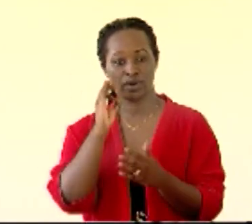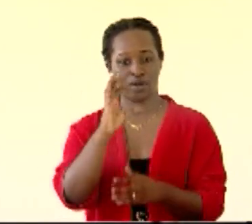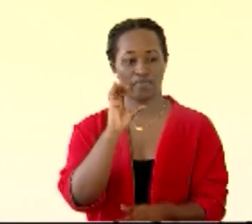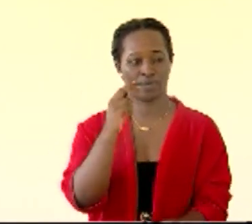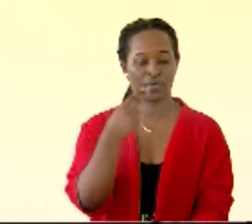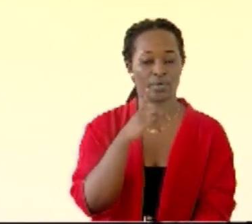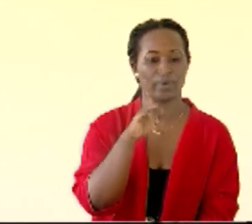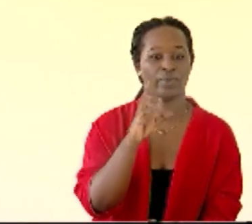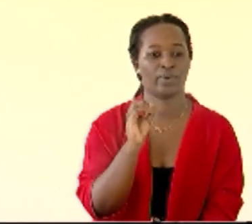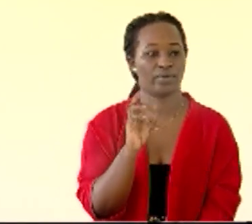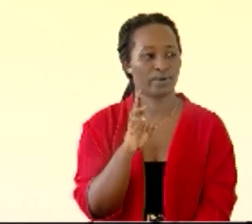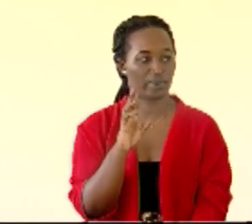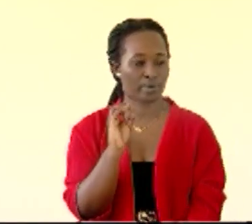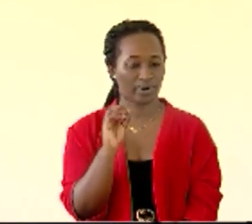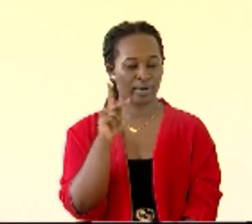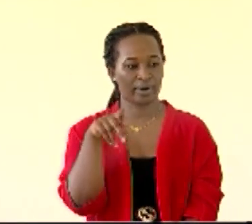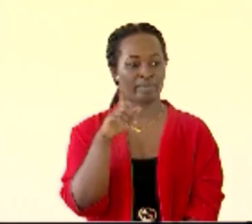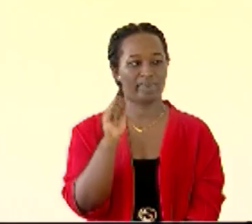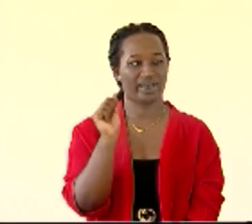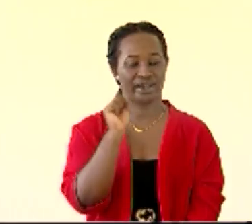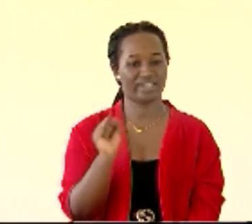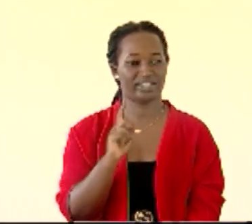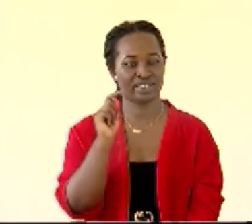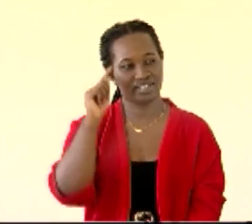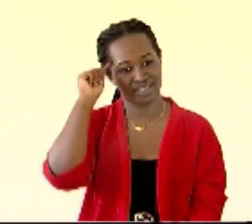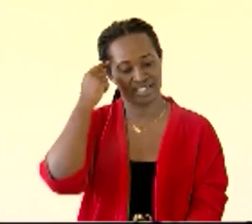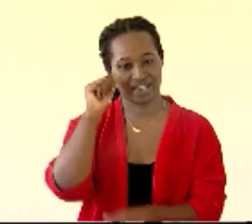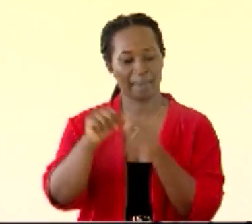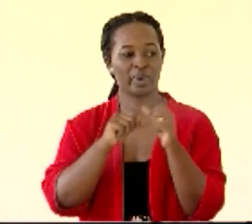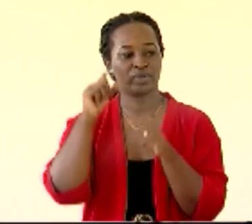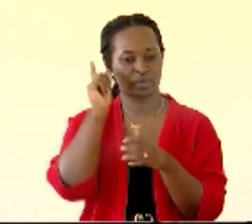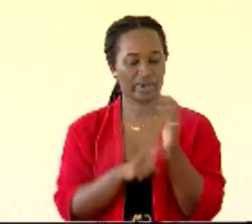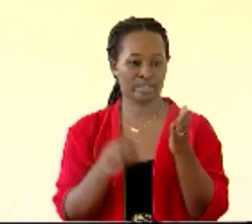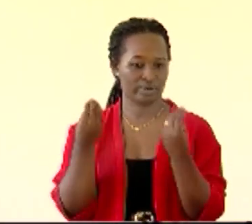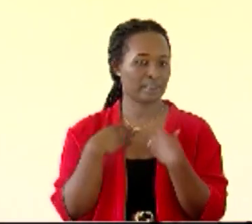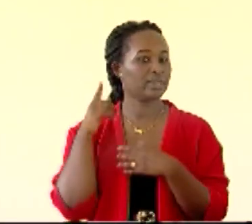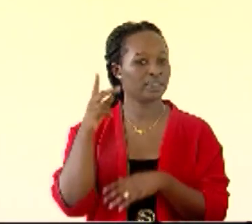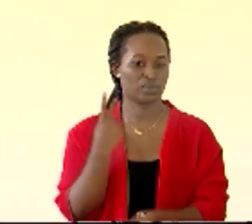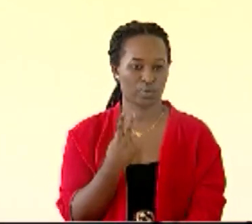We are from here. I don't want you to think about it anymore, but think about what it has given us, these two.